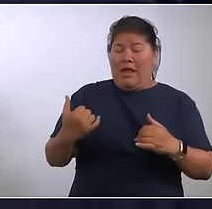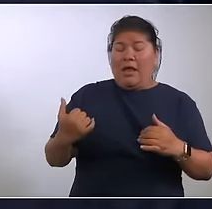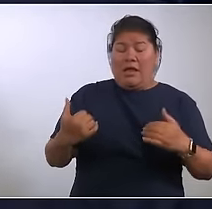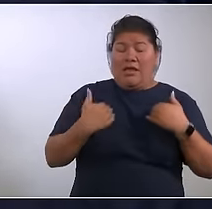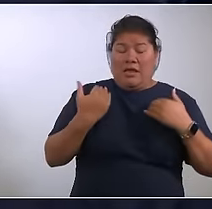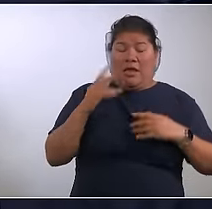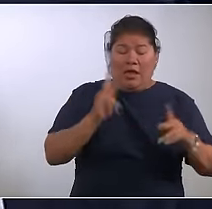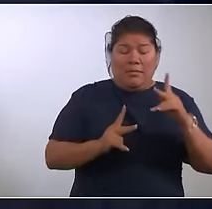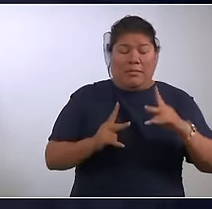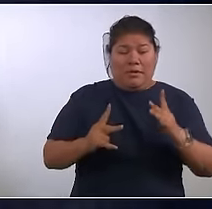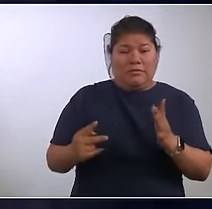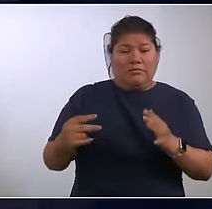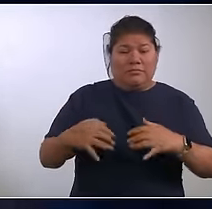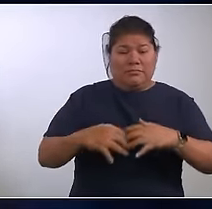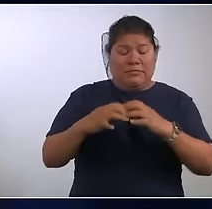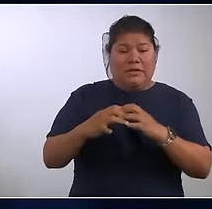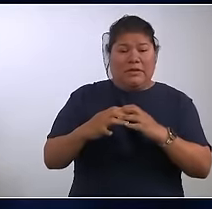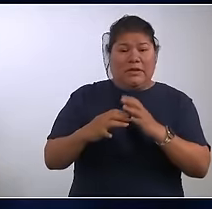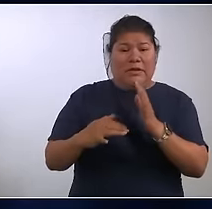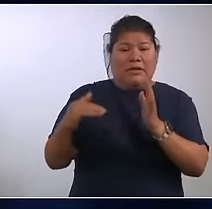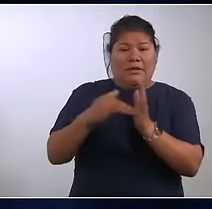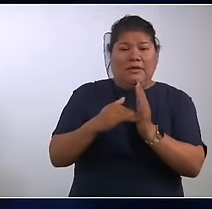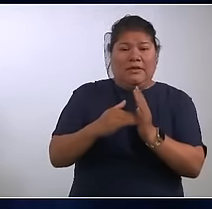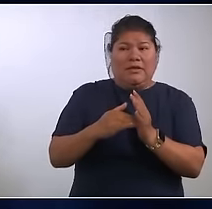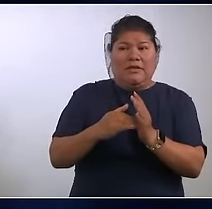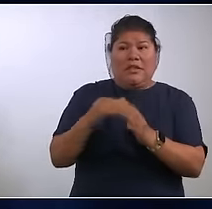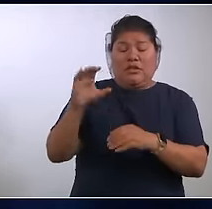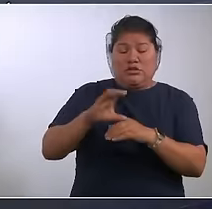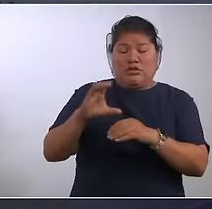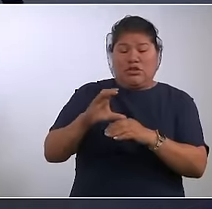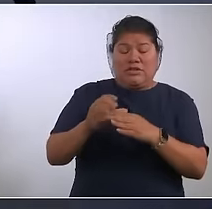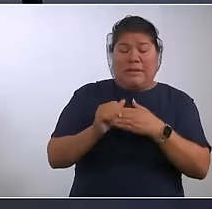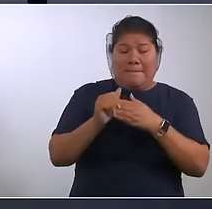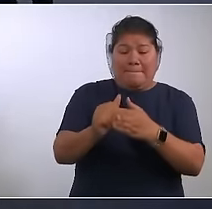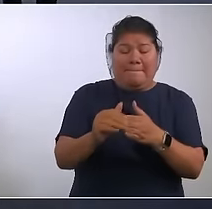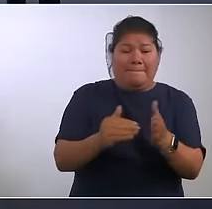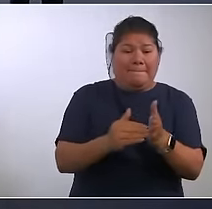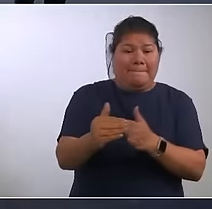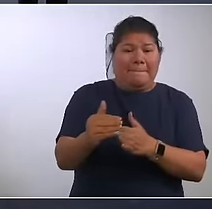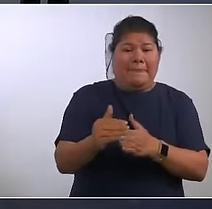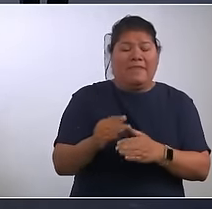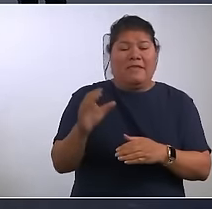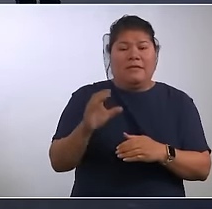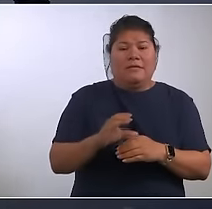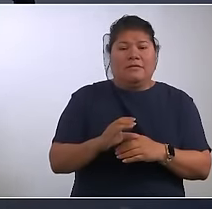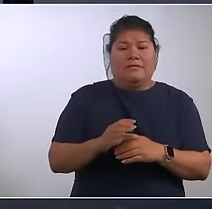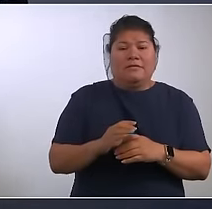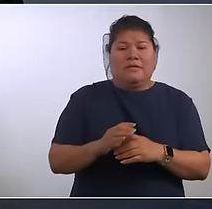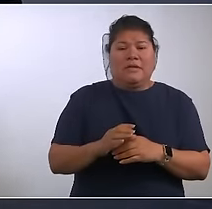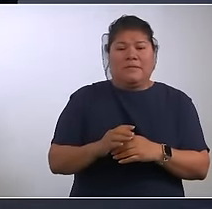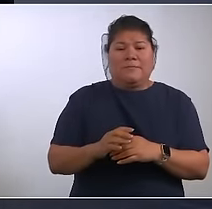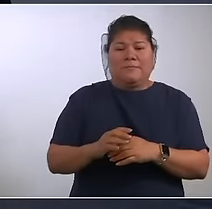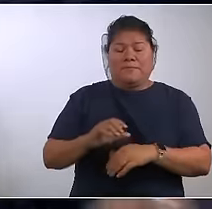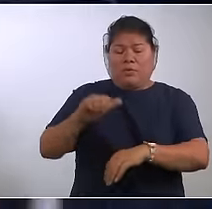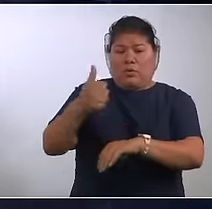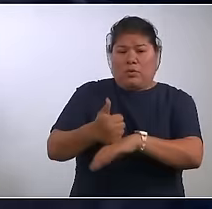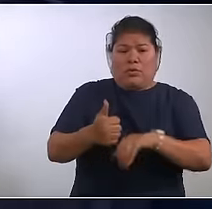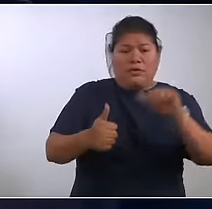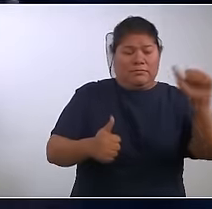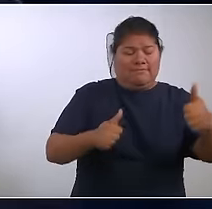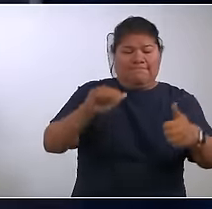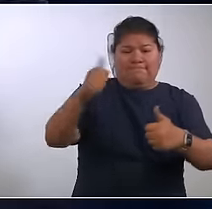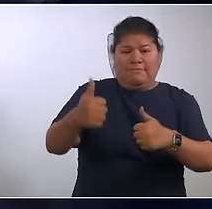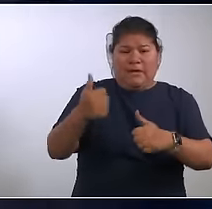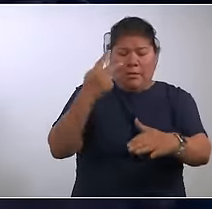arise within us and you're que here liderarán today. Iglesias de miles. That will lead churches of thousands. Se levantarán y aquí están. They